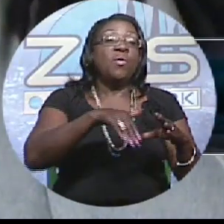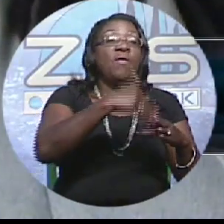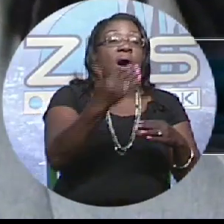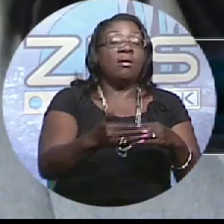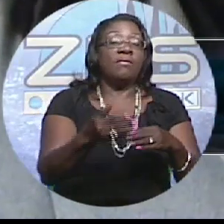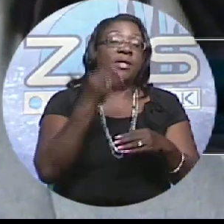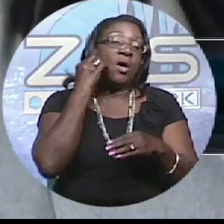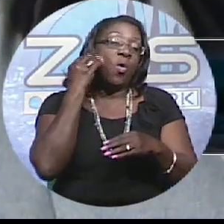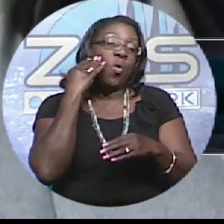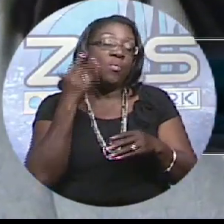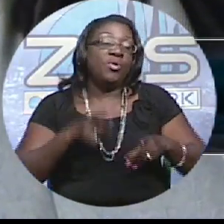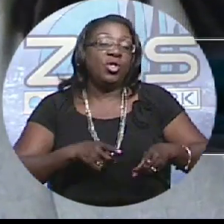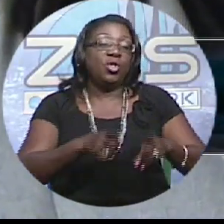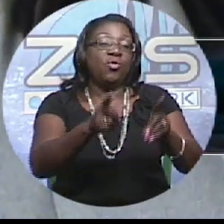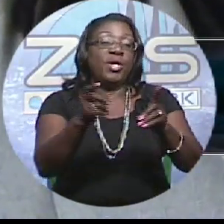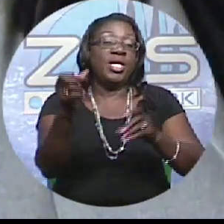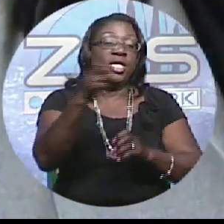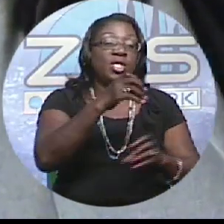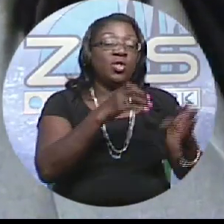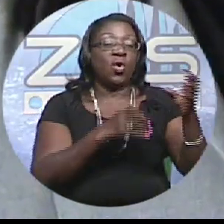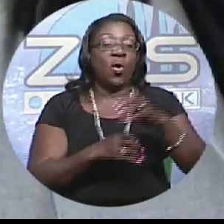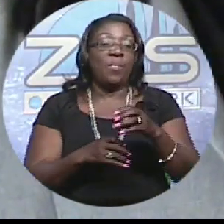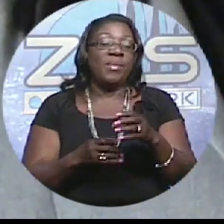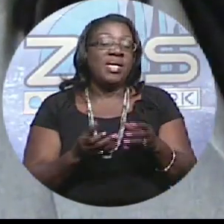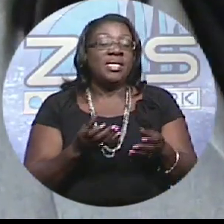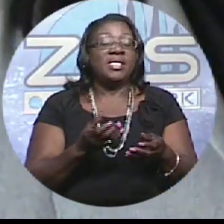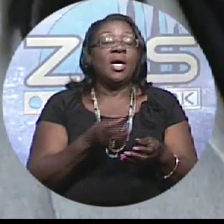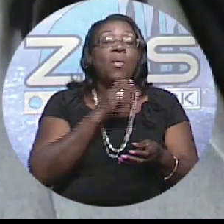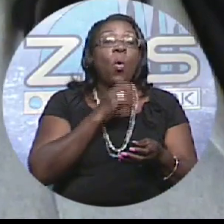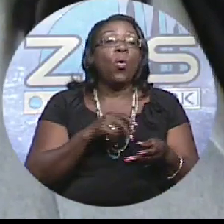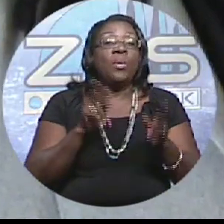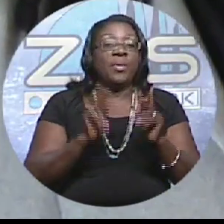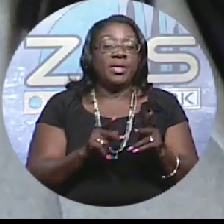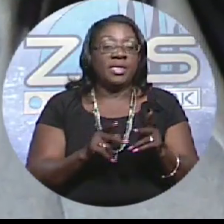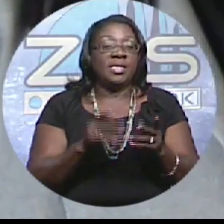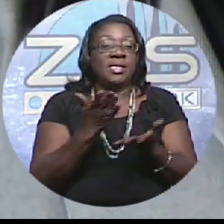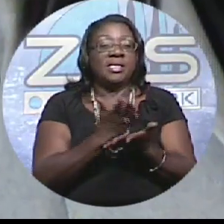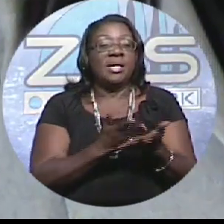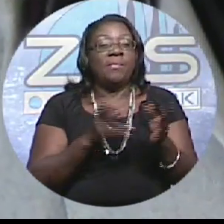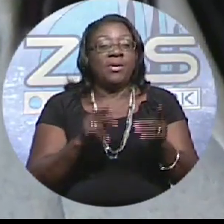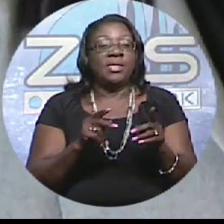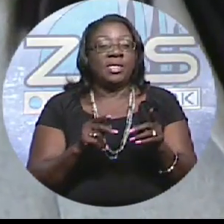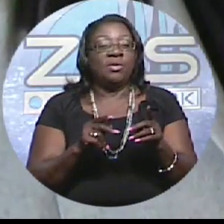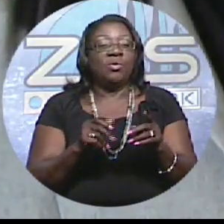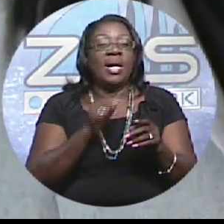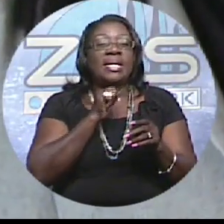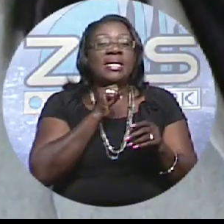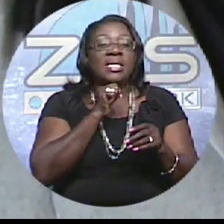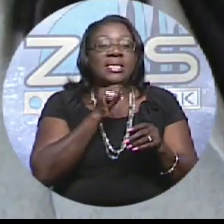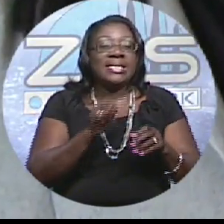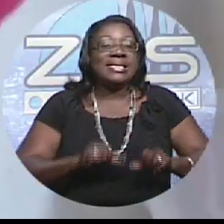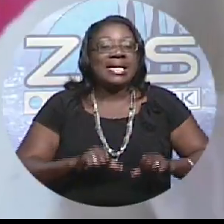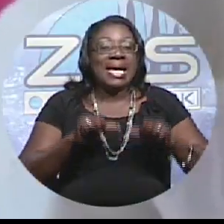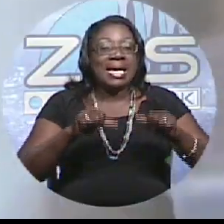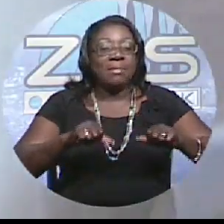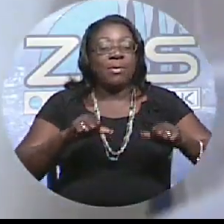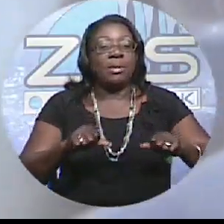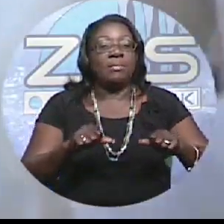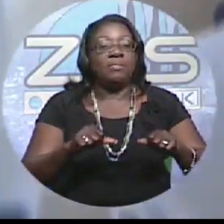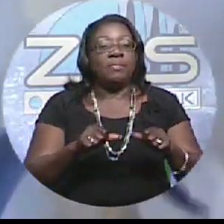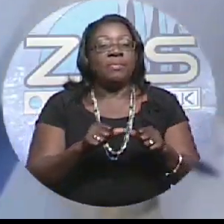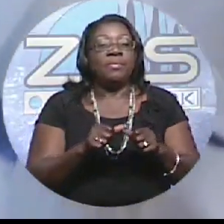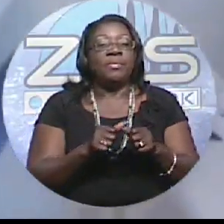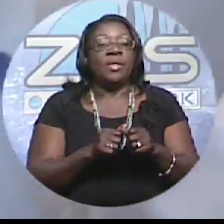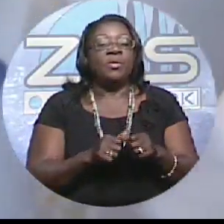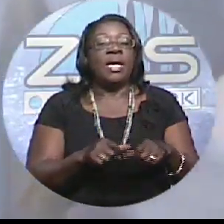who are elderly or who have some disability. Also, individuals who reside in low-lying coastal areas.